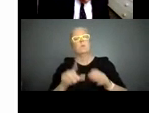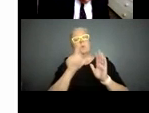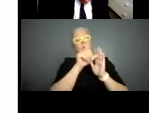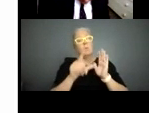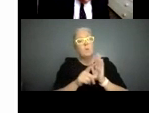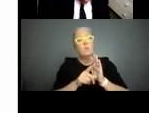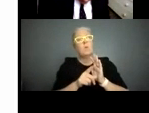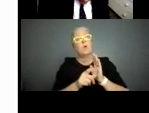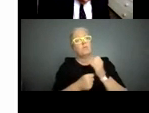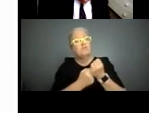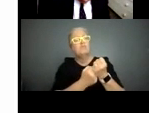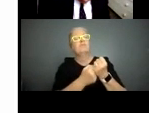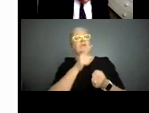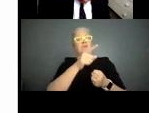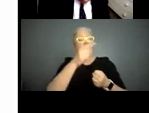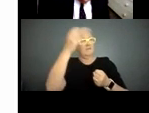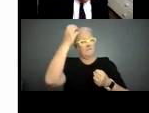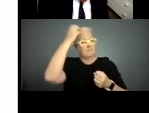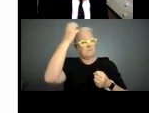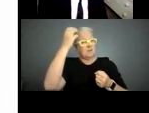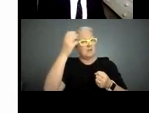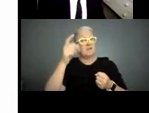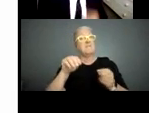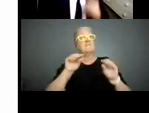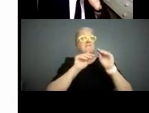is good, so that could be applied.